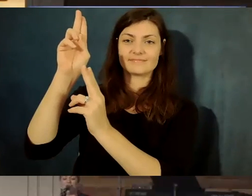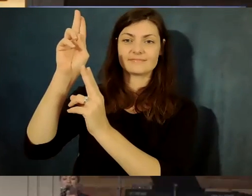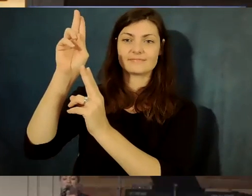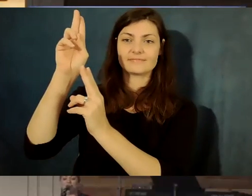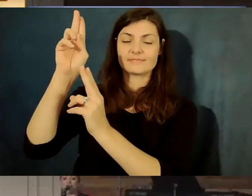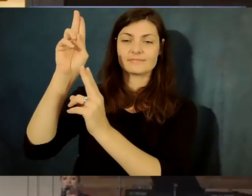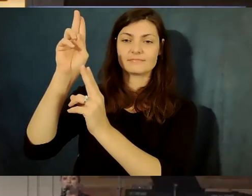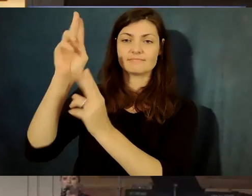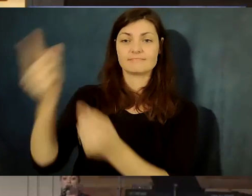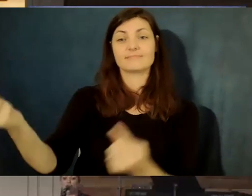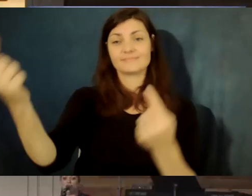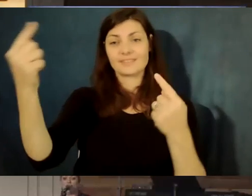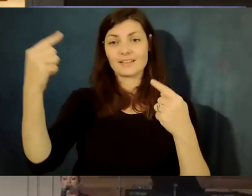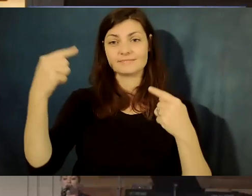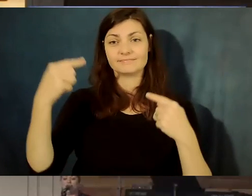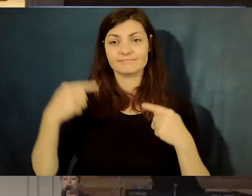highest.